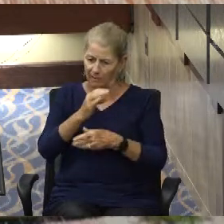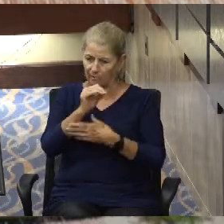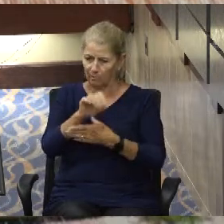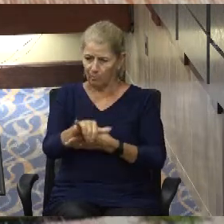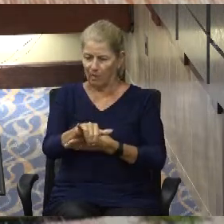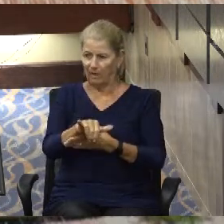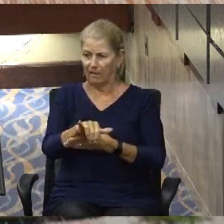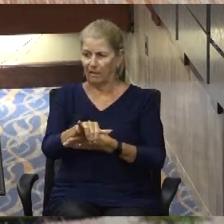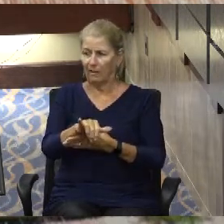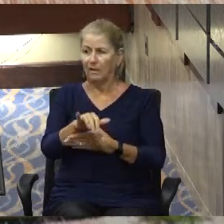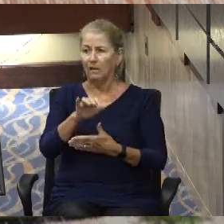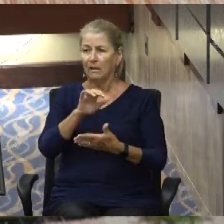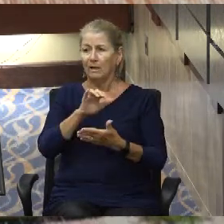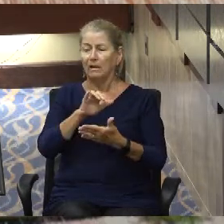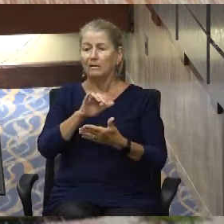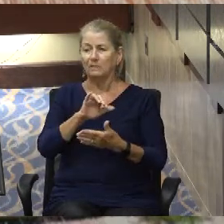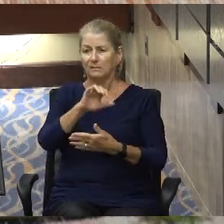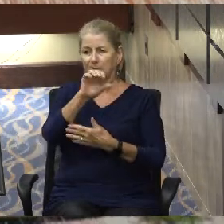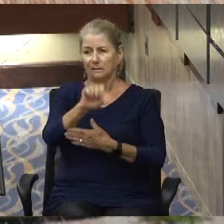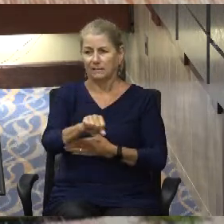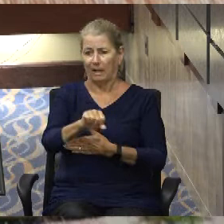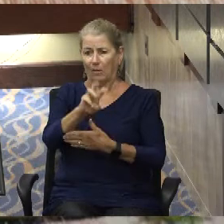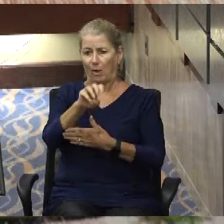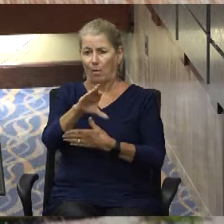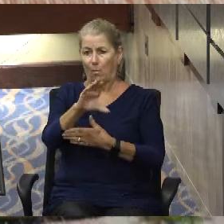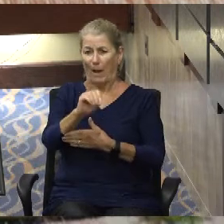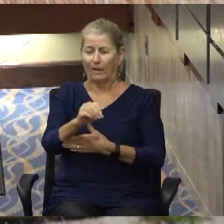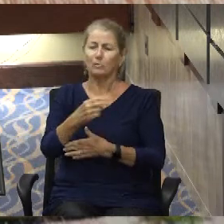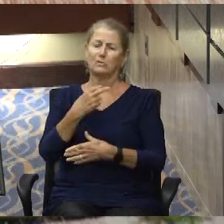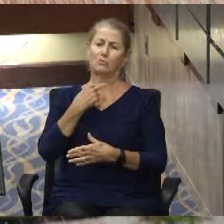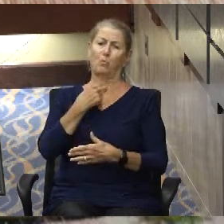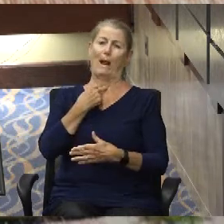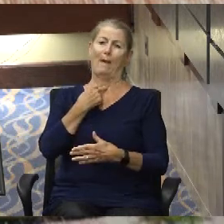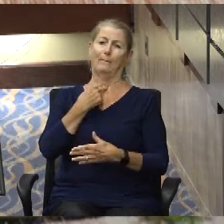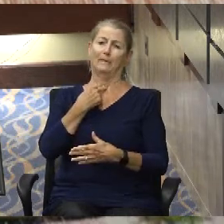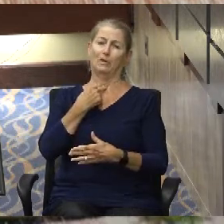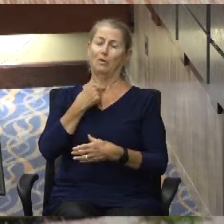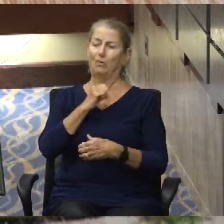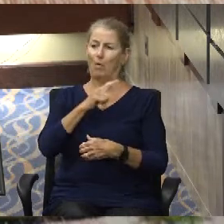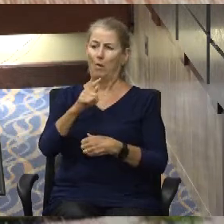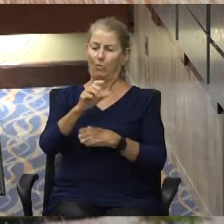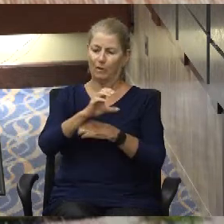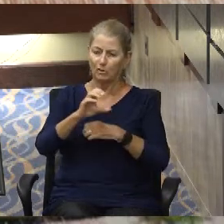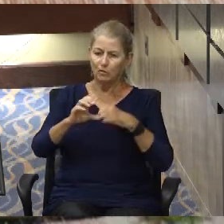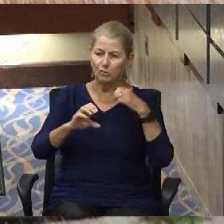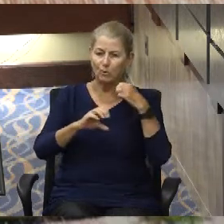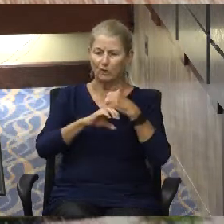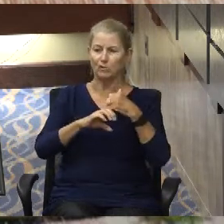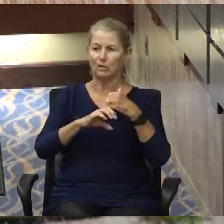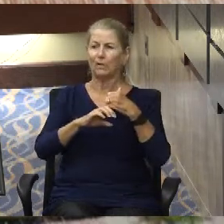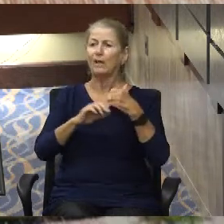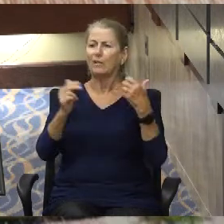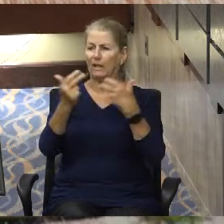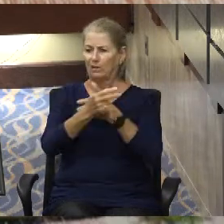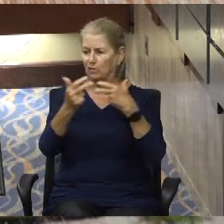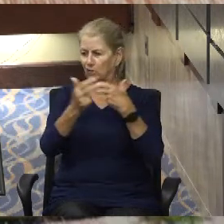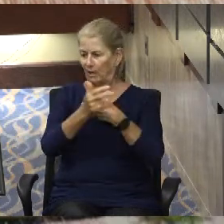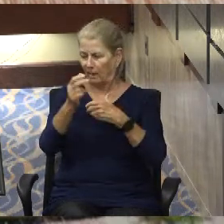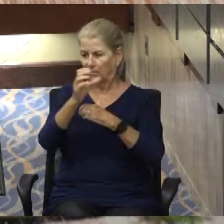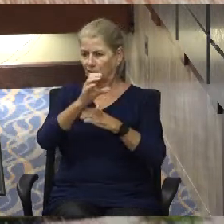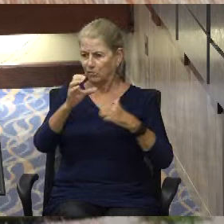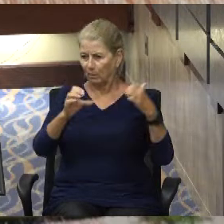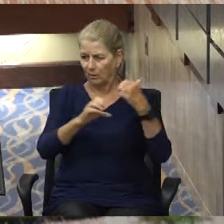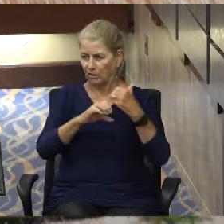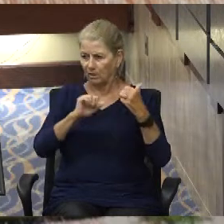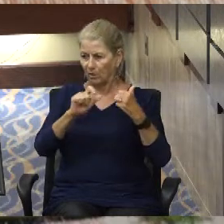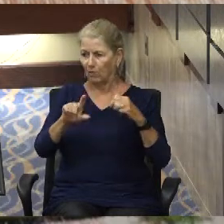to your point, I think, South Waco happens to be trapped in all of this construction, the interstate construction and all of our road improvements. And while it